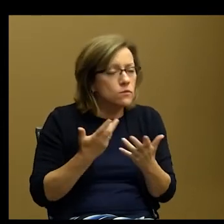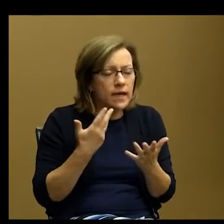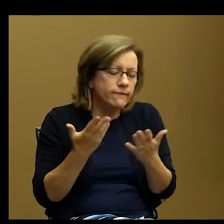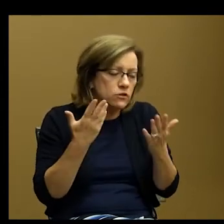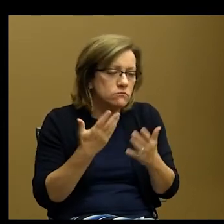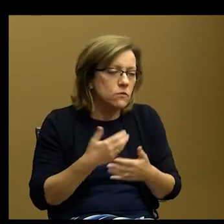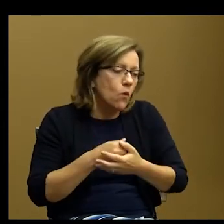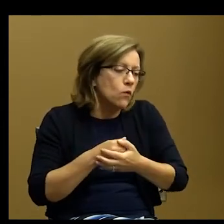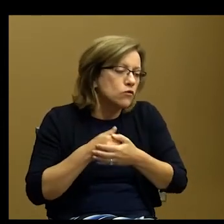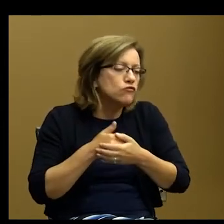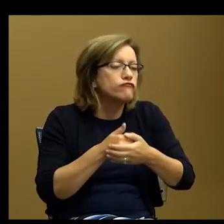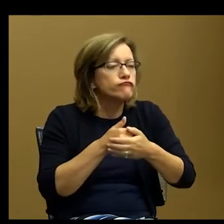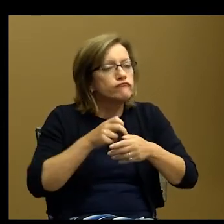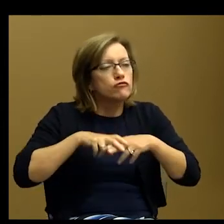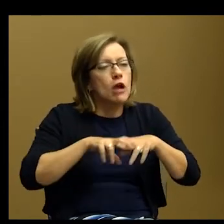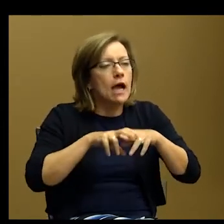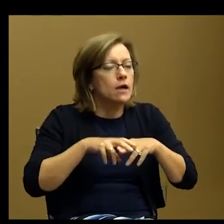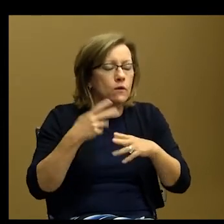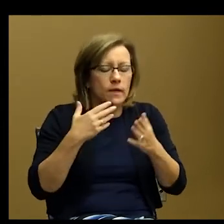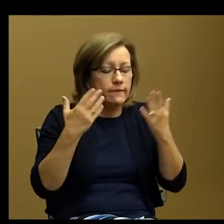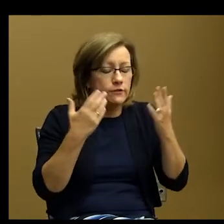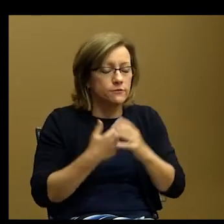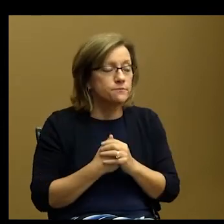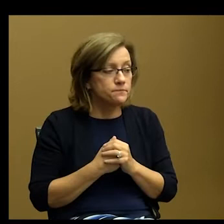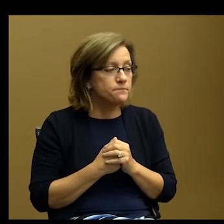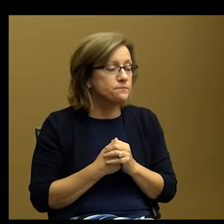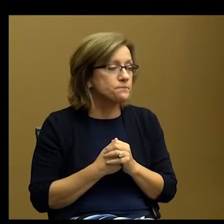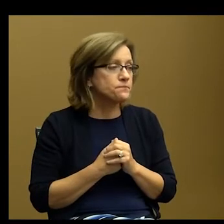whatever. And